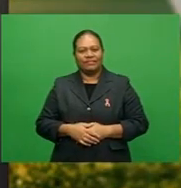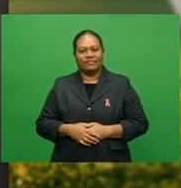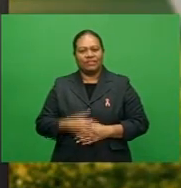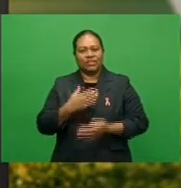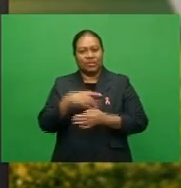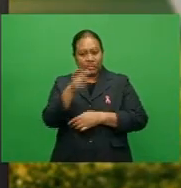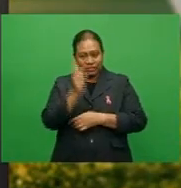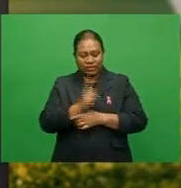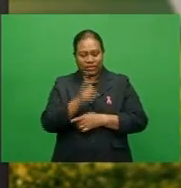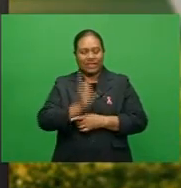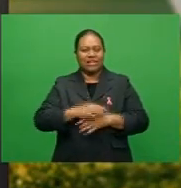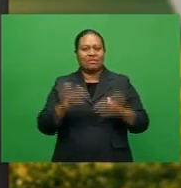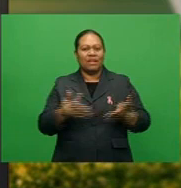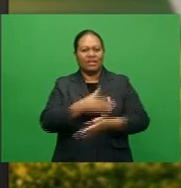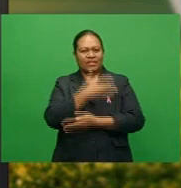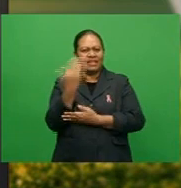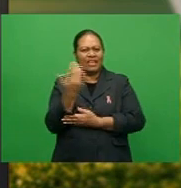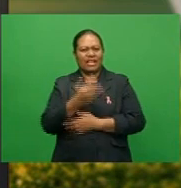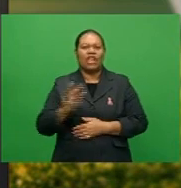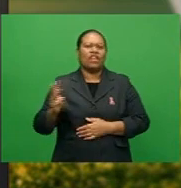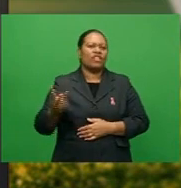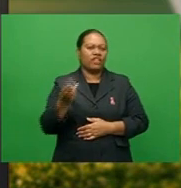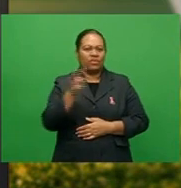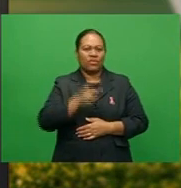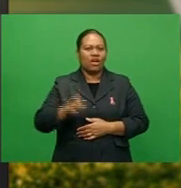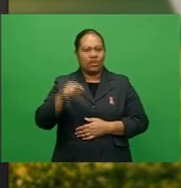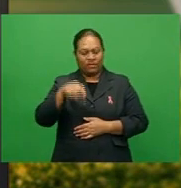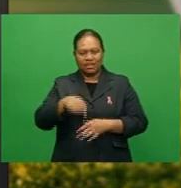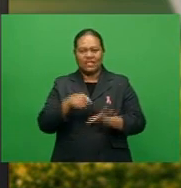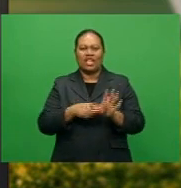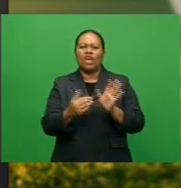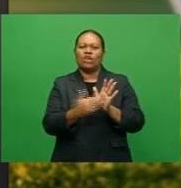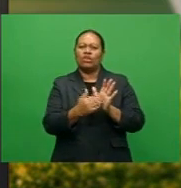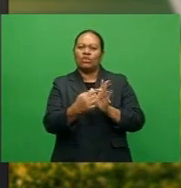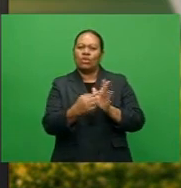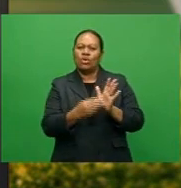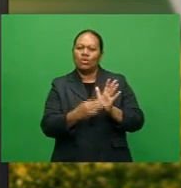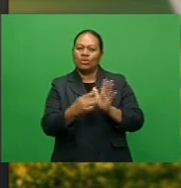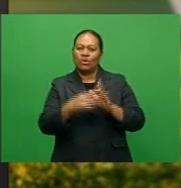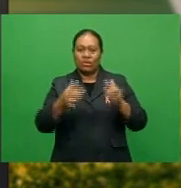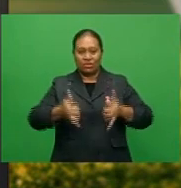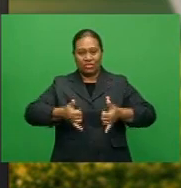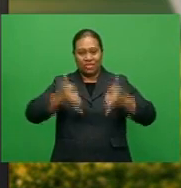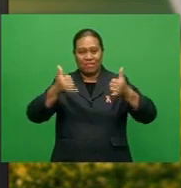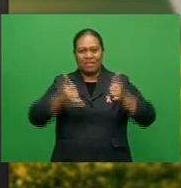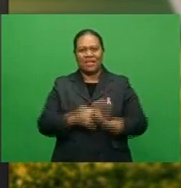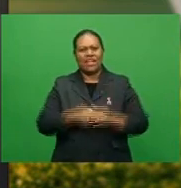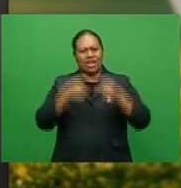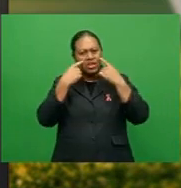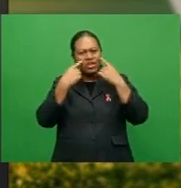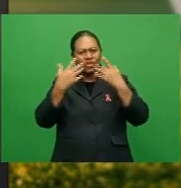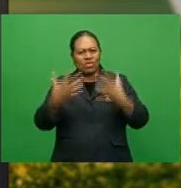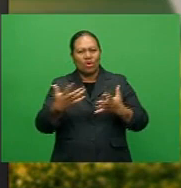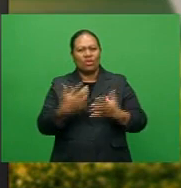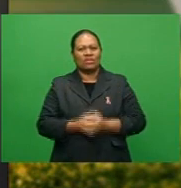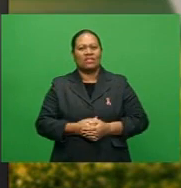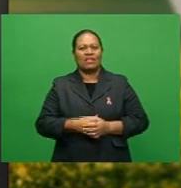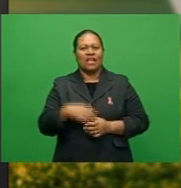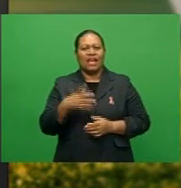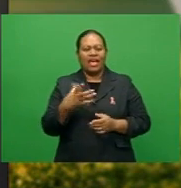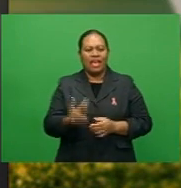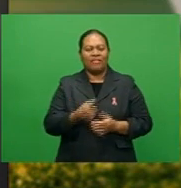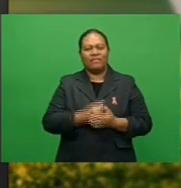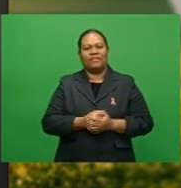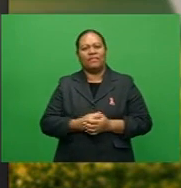On to our play of the day. In the third round of the 2020 Zozo Championship, Justin Thomas drives his tee shot to the cut path right of the